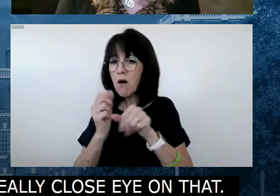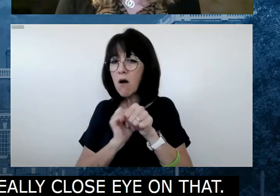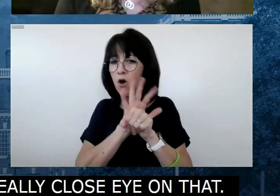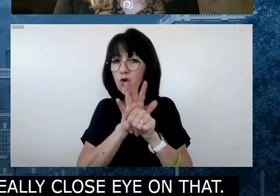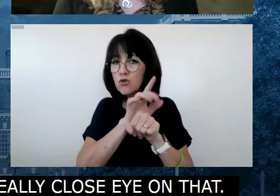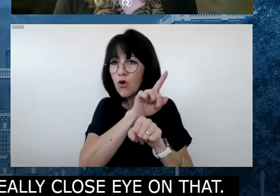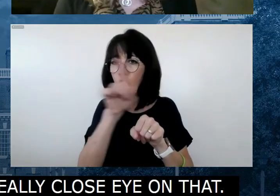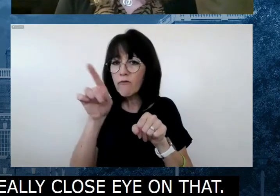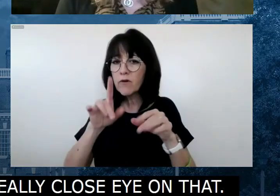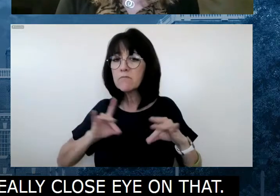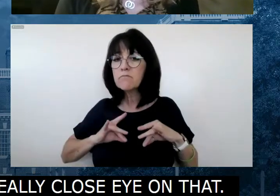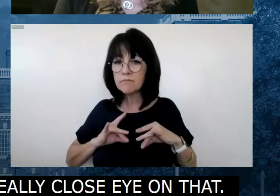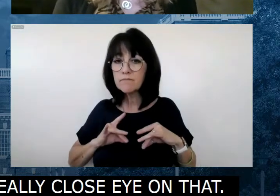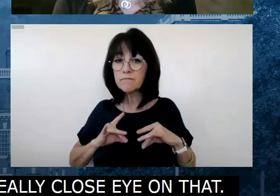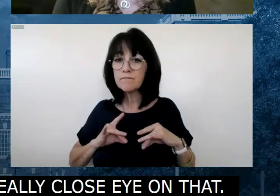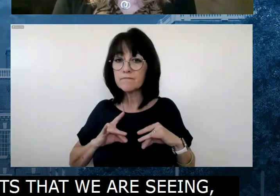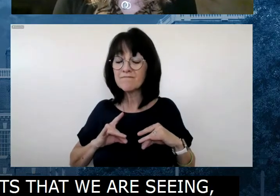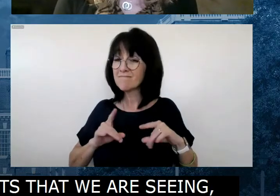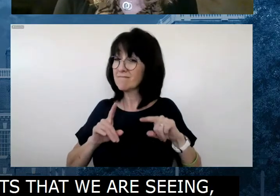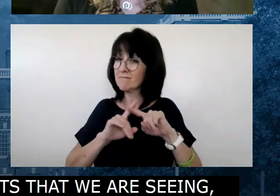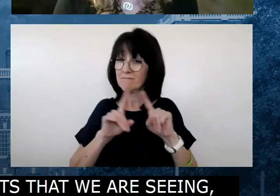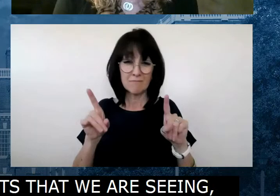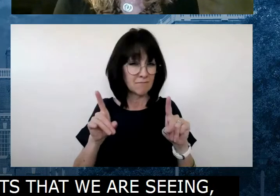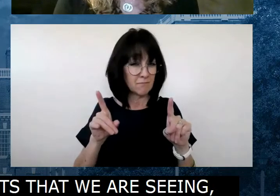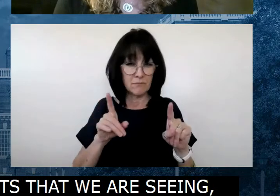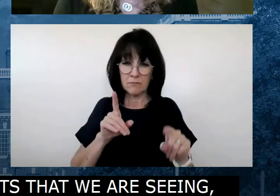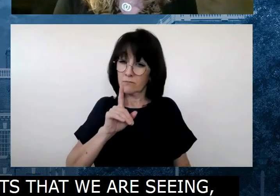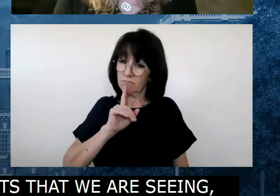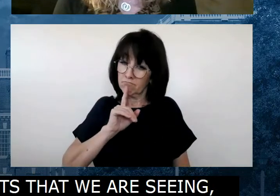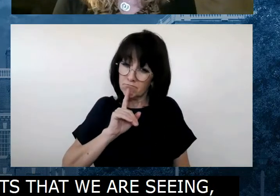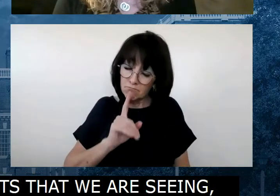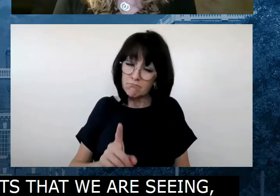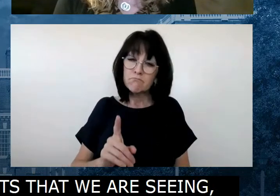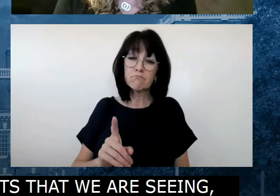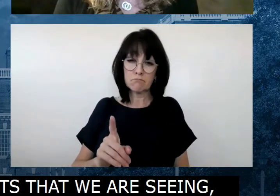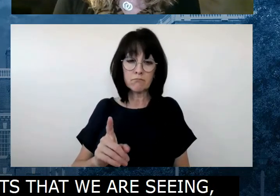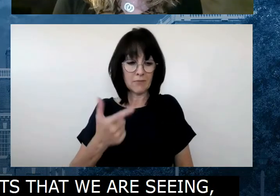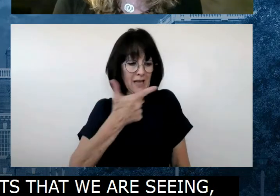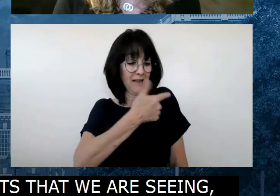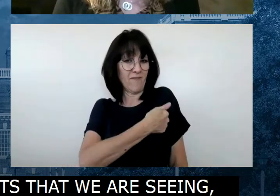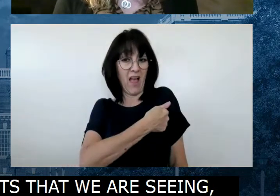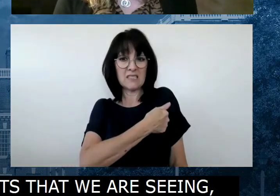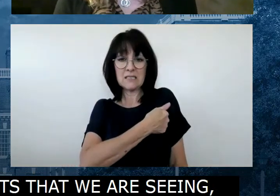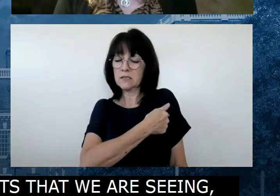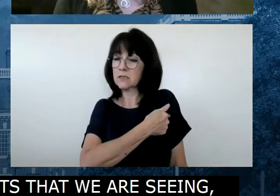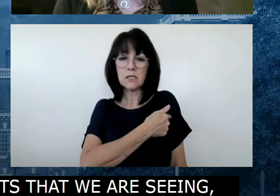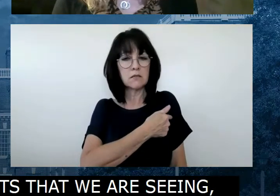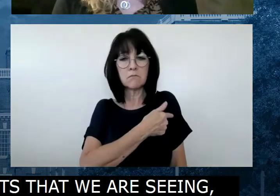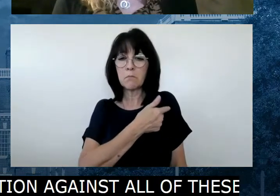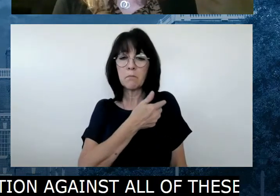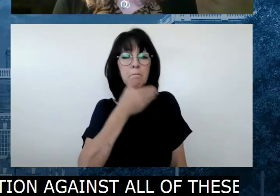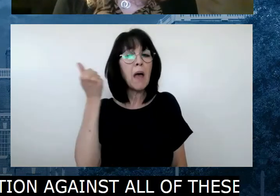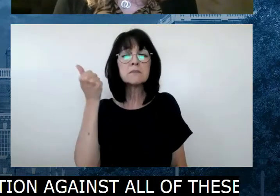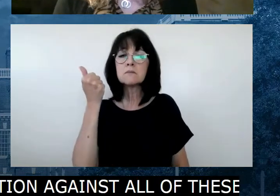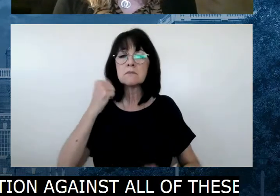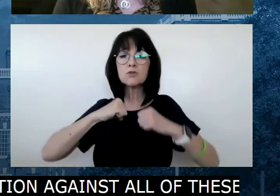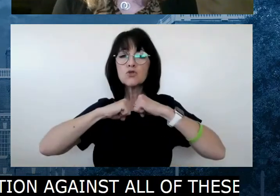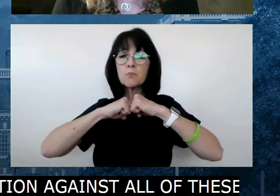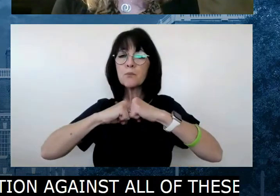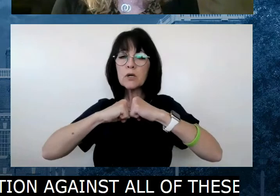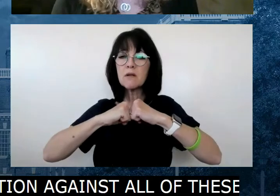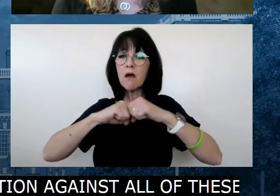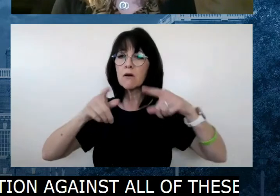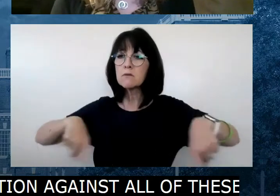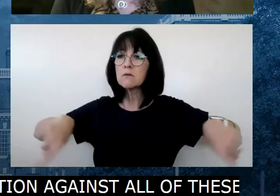vaccine remains the best protection against all of these variants. And so best way to